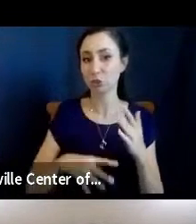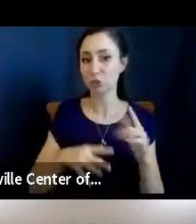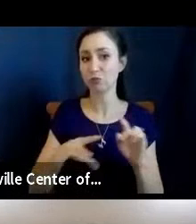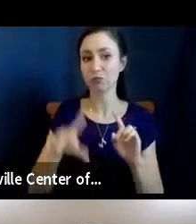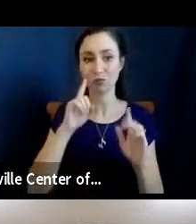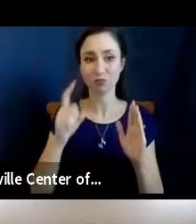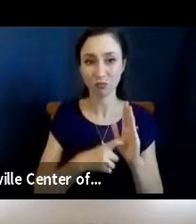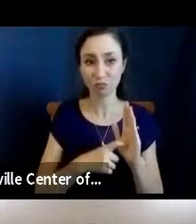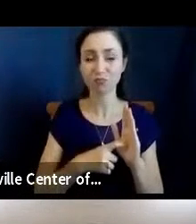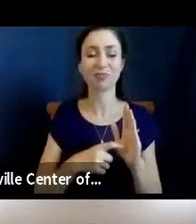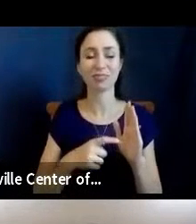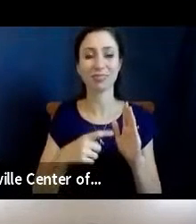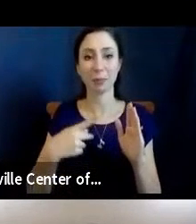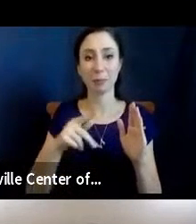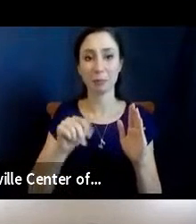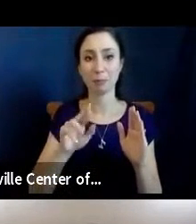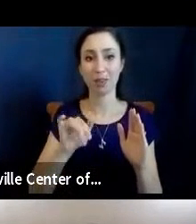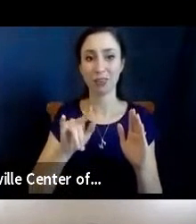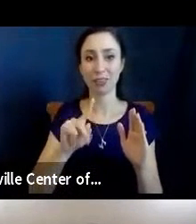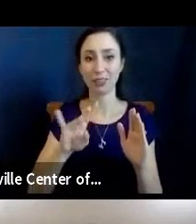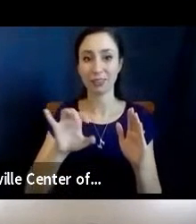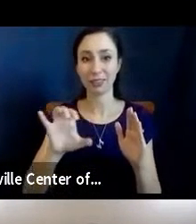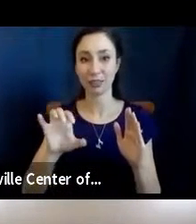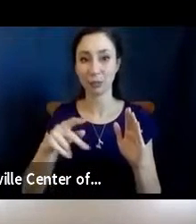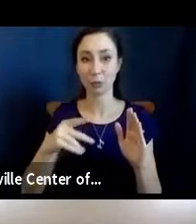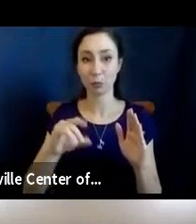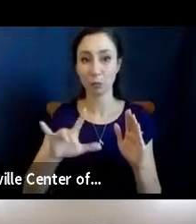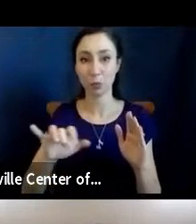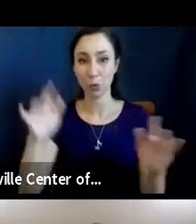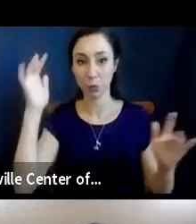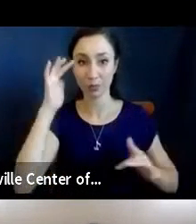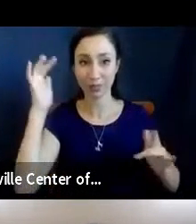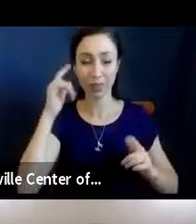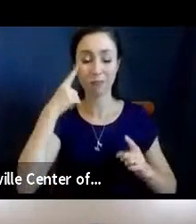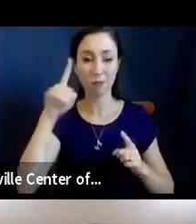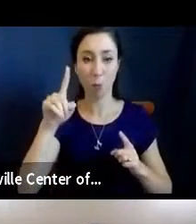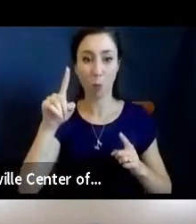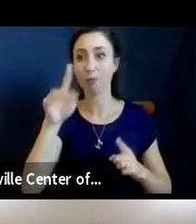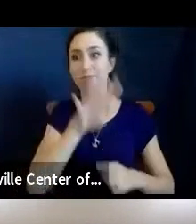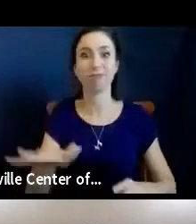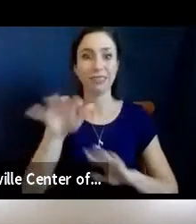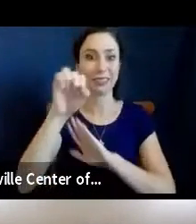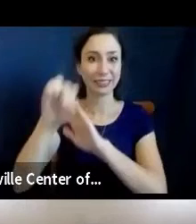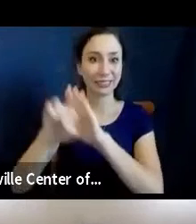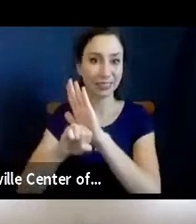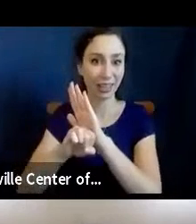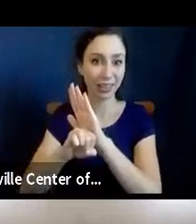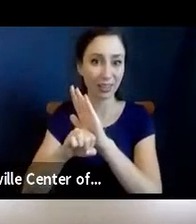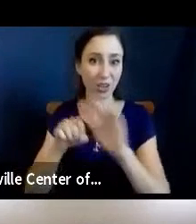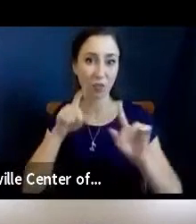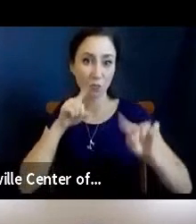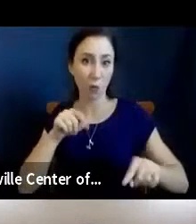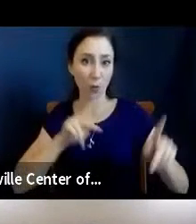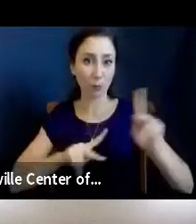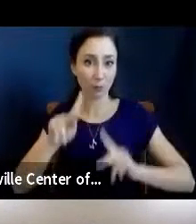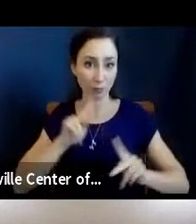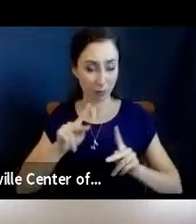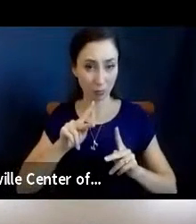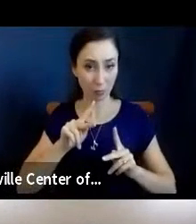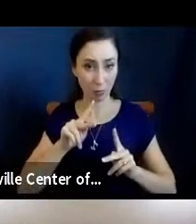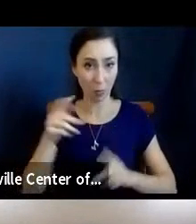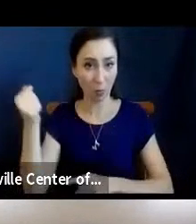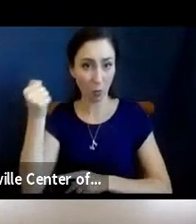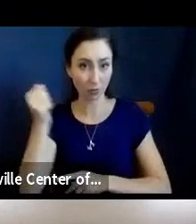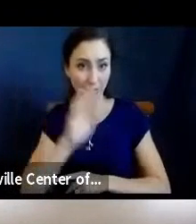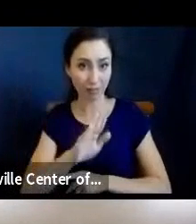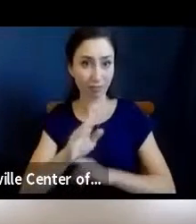paralytic polio in an area, in a state, a large area, resulted in people holding their kindergartners